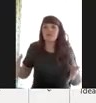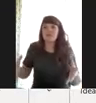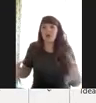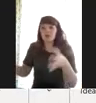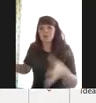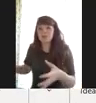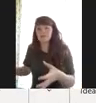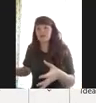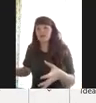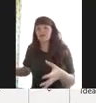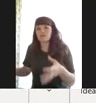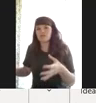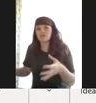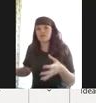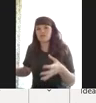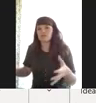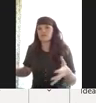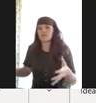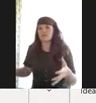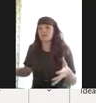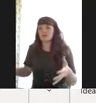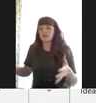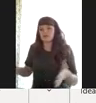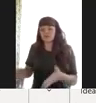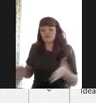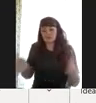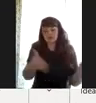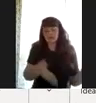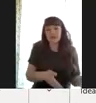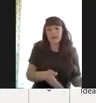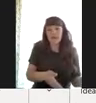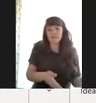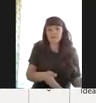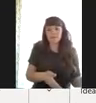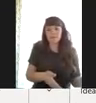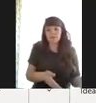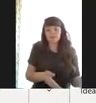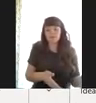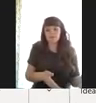say unbeliever. I don't know that would be the right term. No, it's okay. That's fine. We can. In Adam.